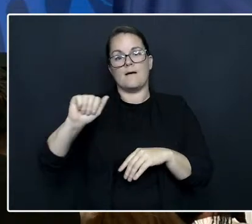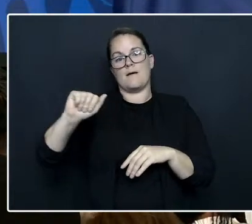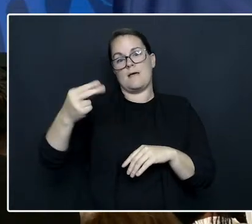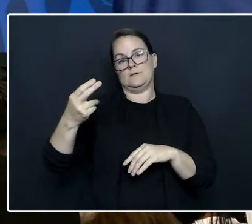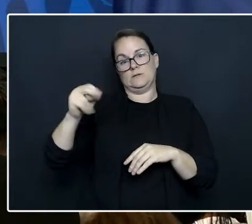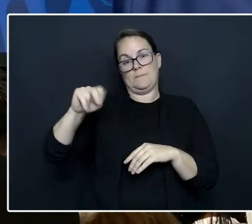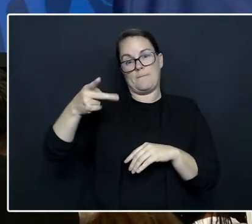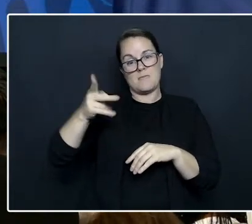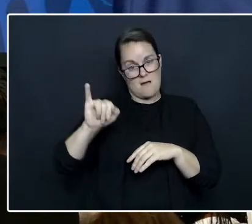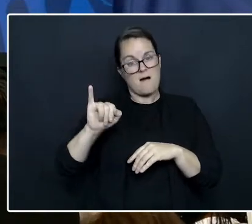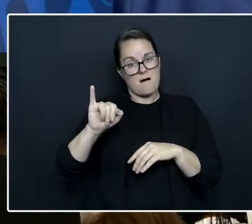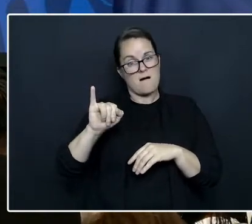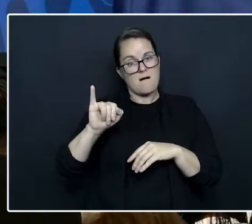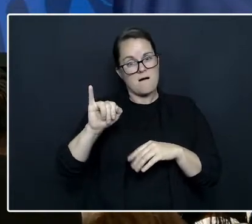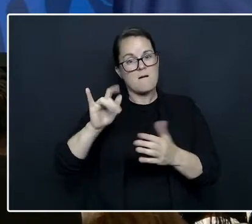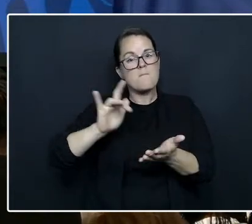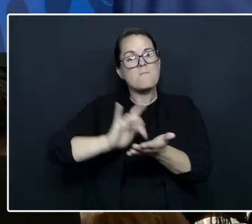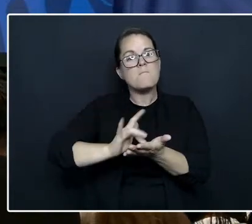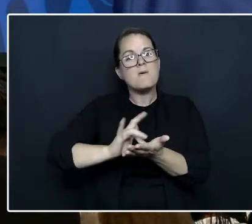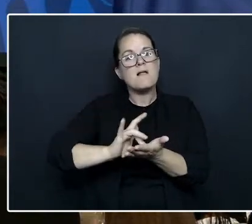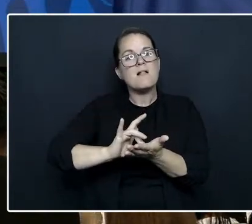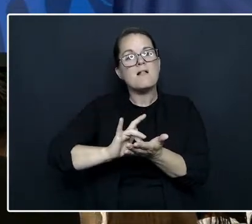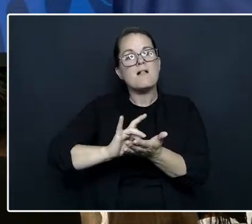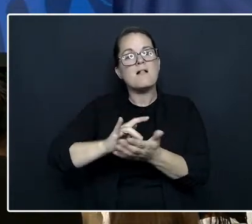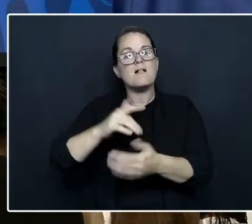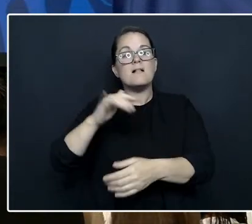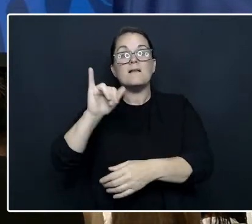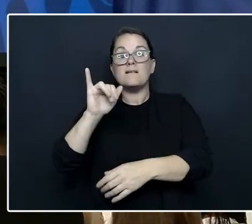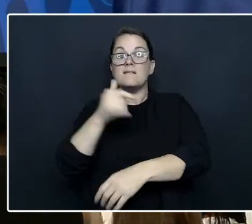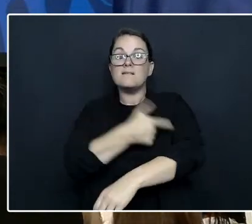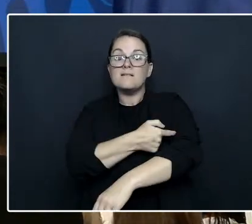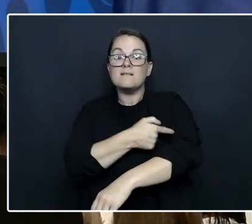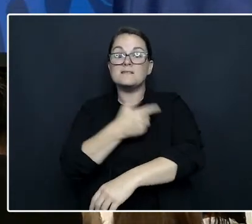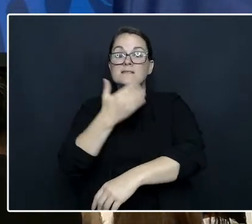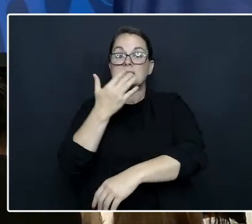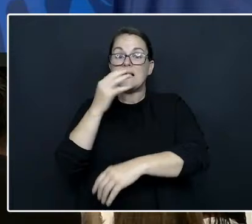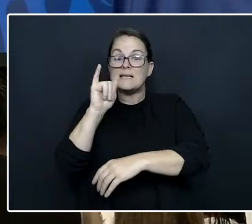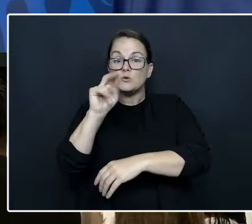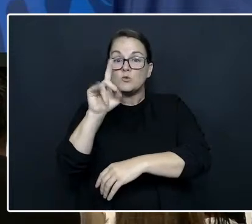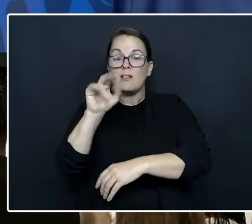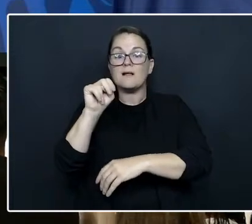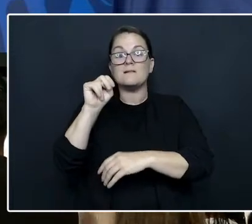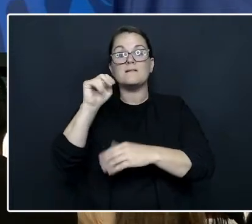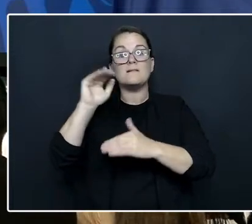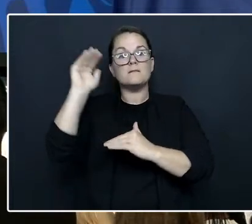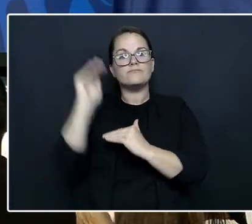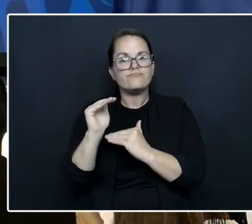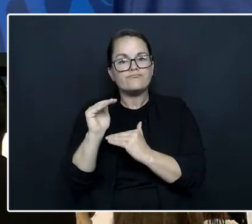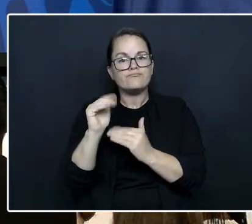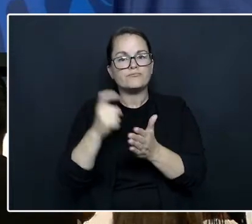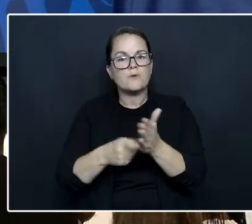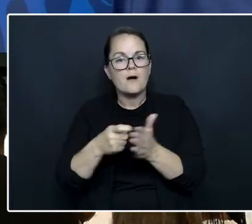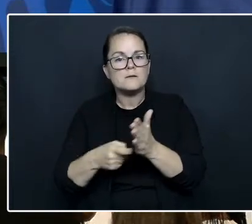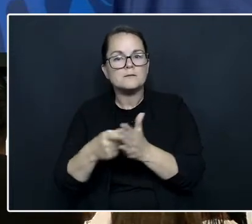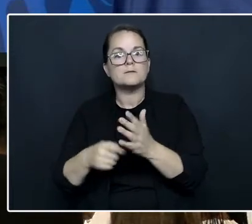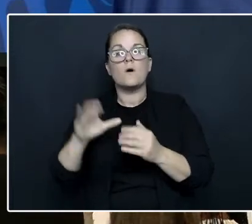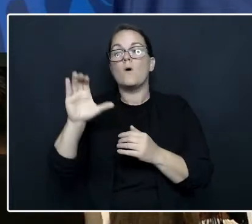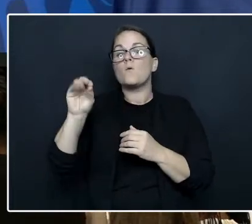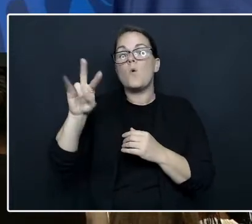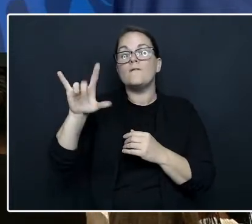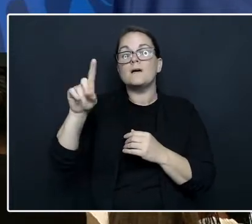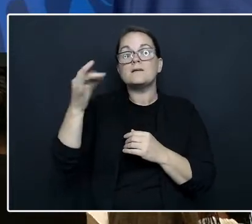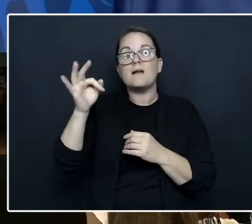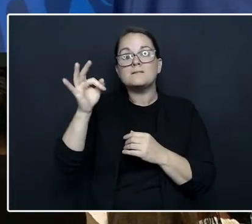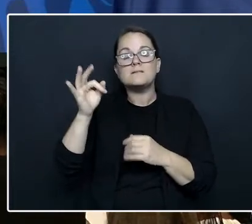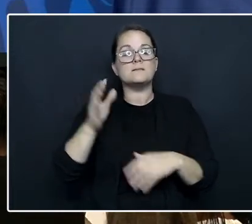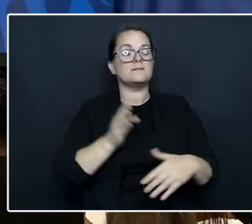million AANHPI seniors. And they've passed the COVID-19 Hate Crimes Act to take on the